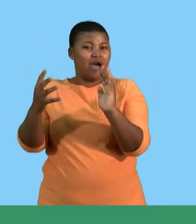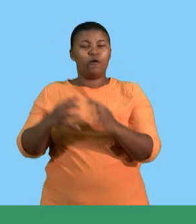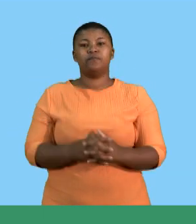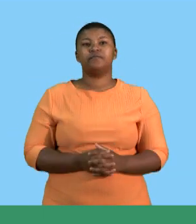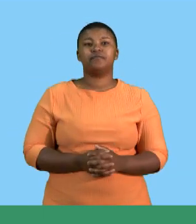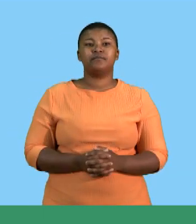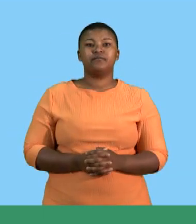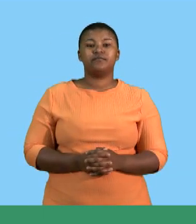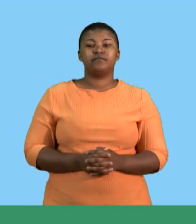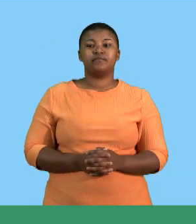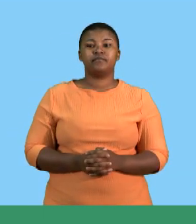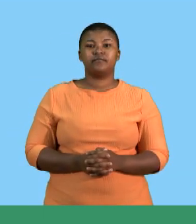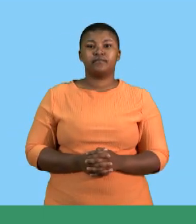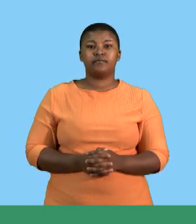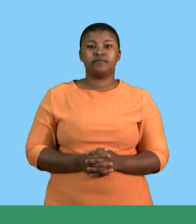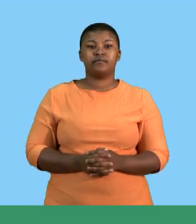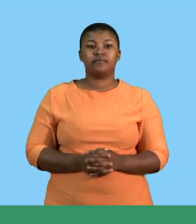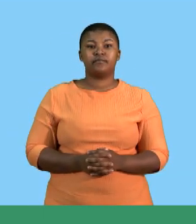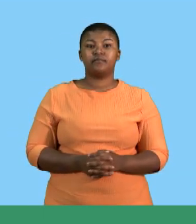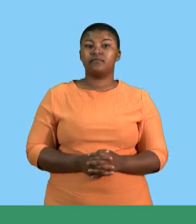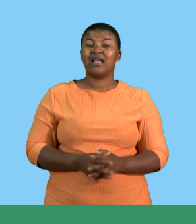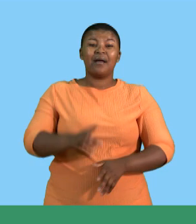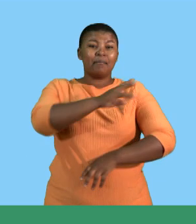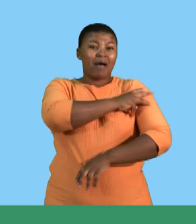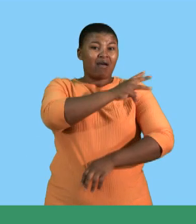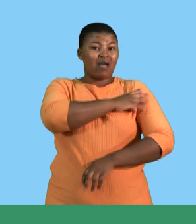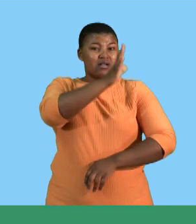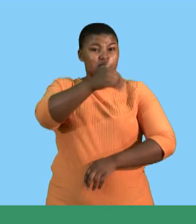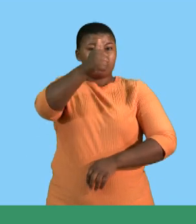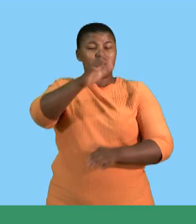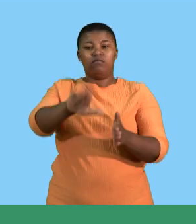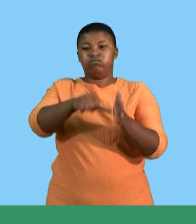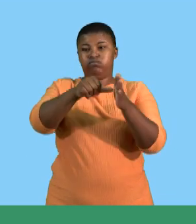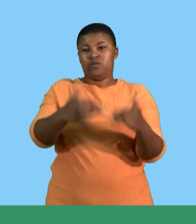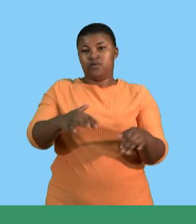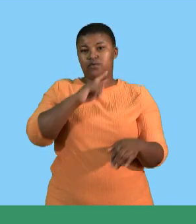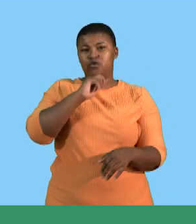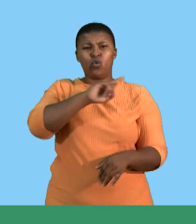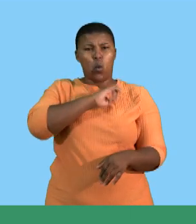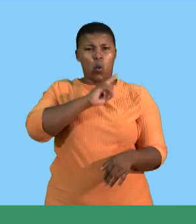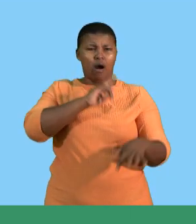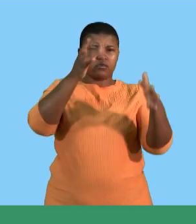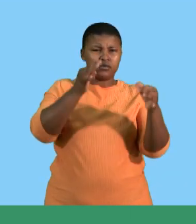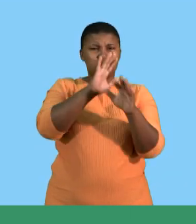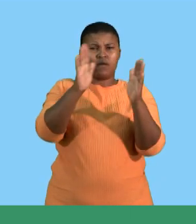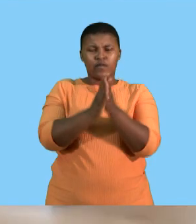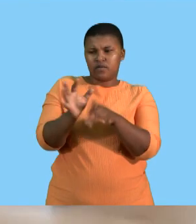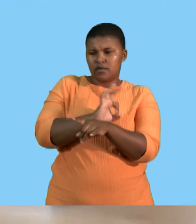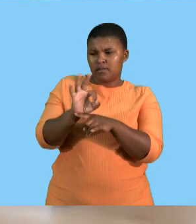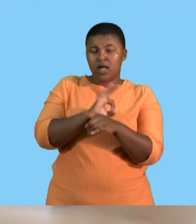Now, management is very important because management makes all the decisions and plans in the business.